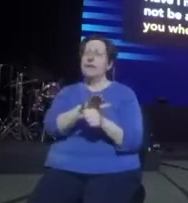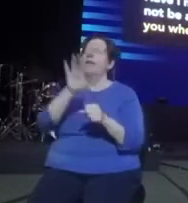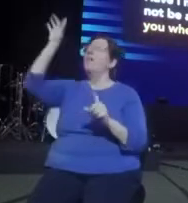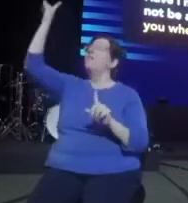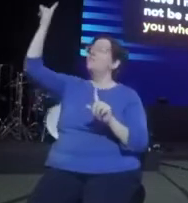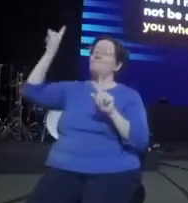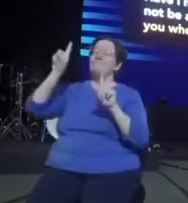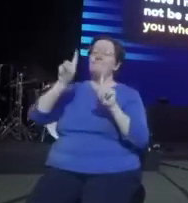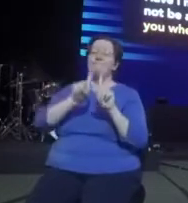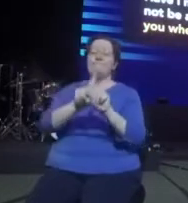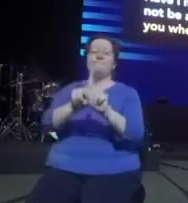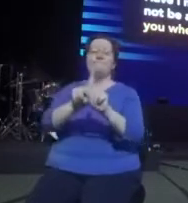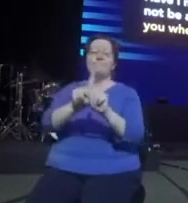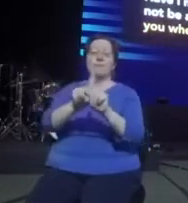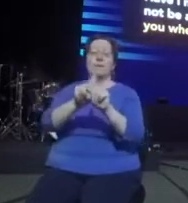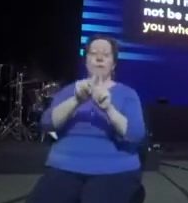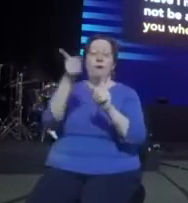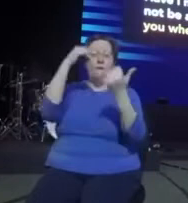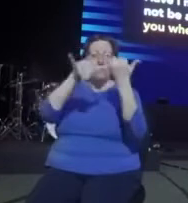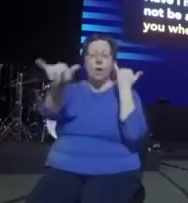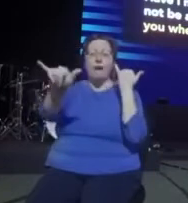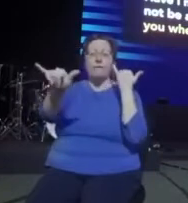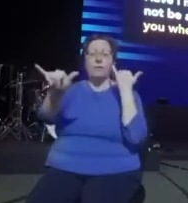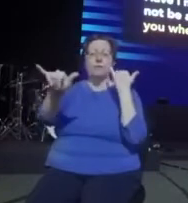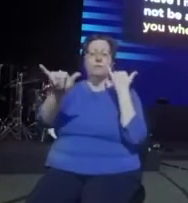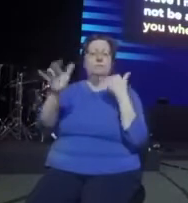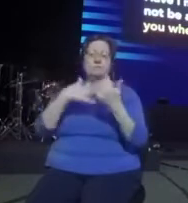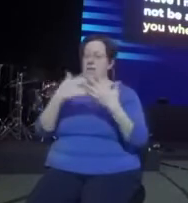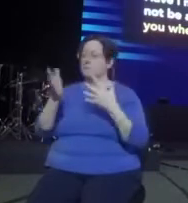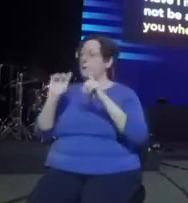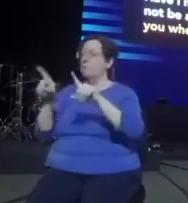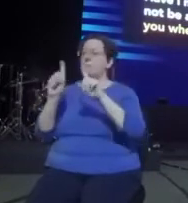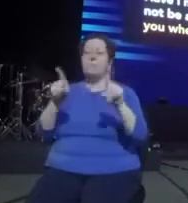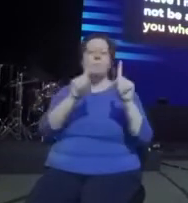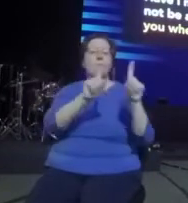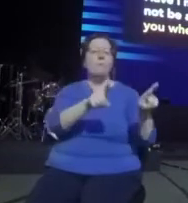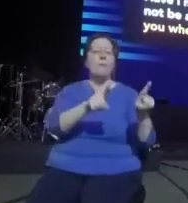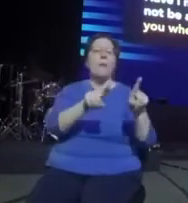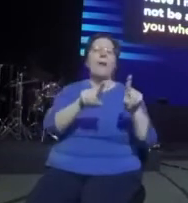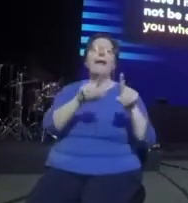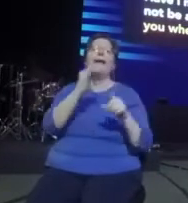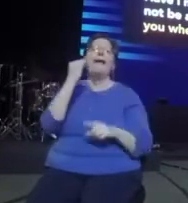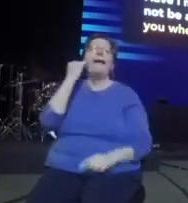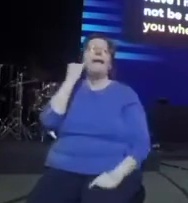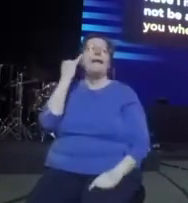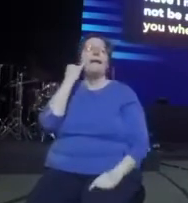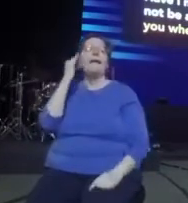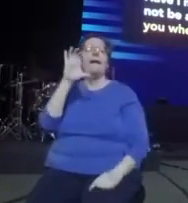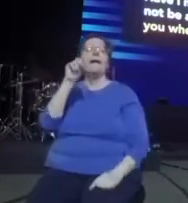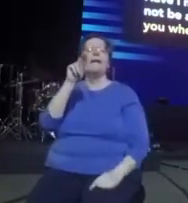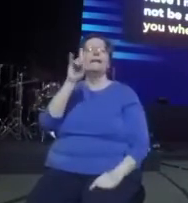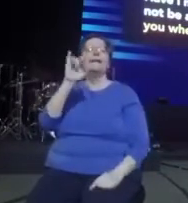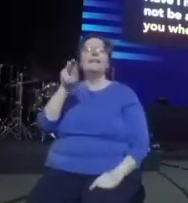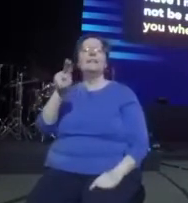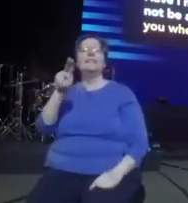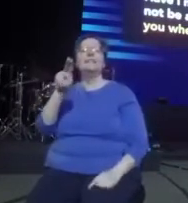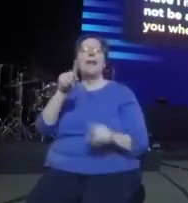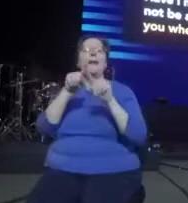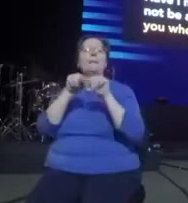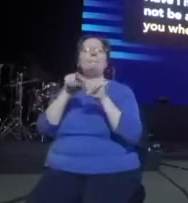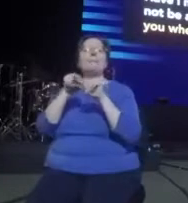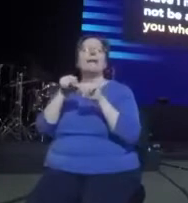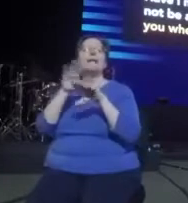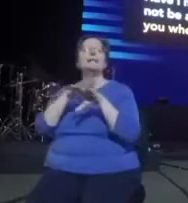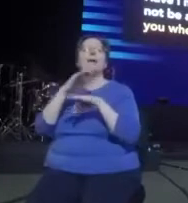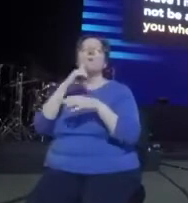forever, wherever you go. That's a promise. But there are conditions to the promise.